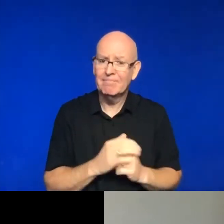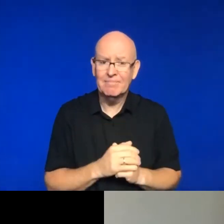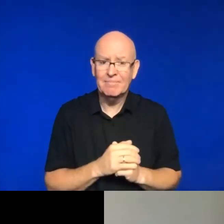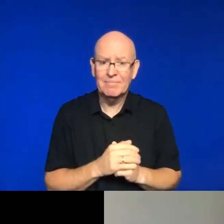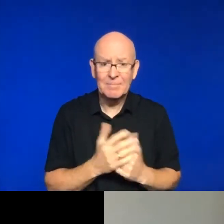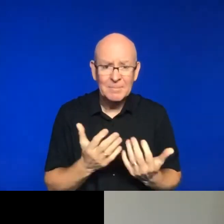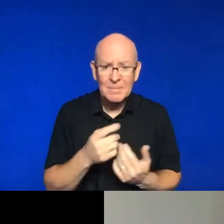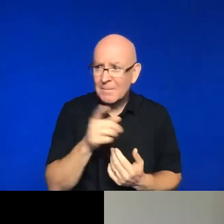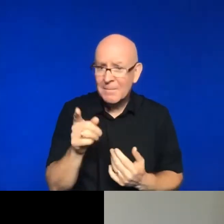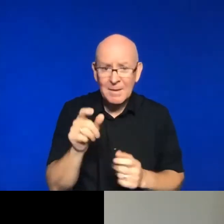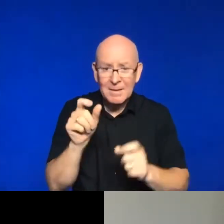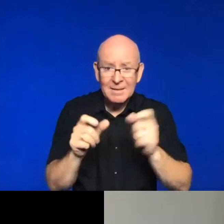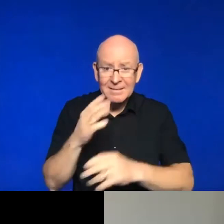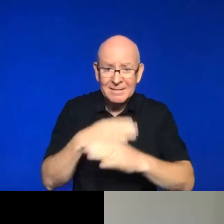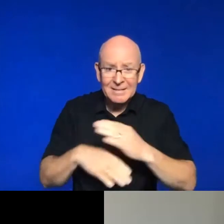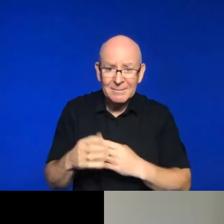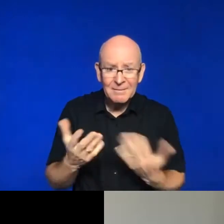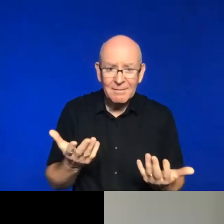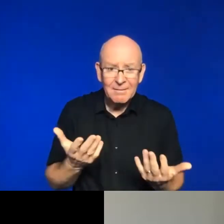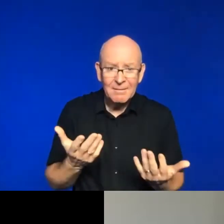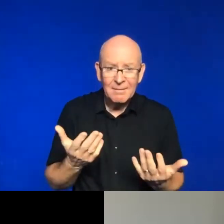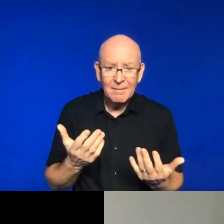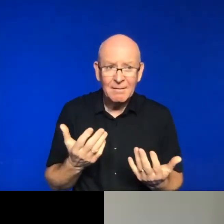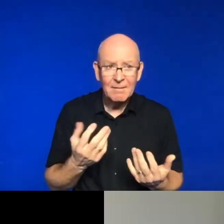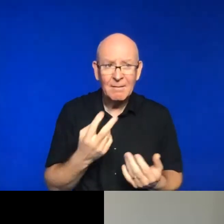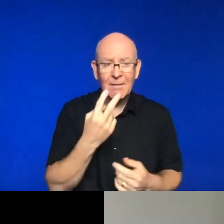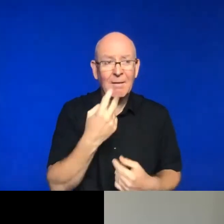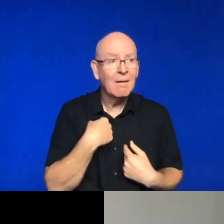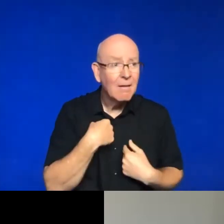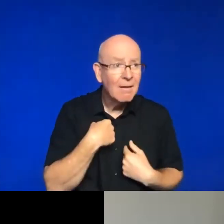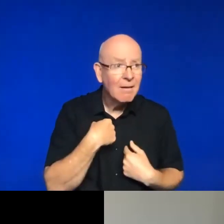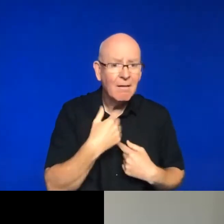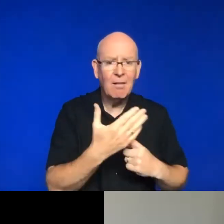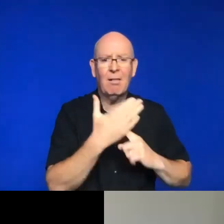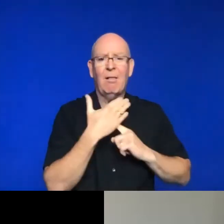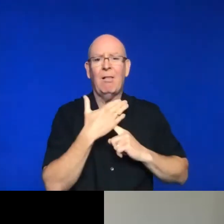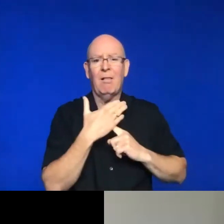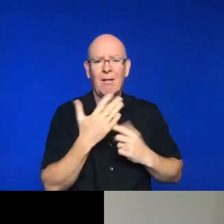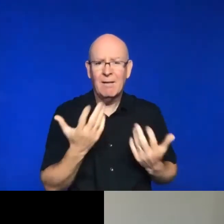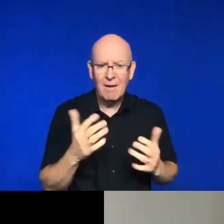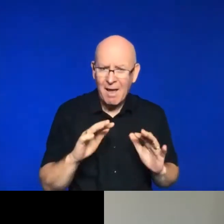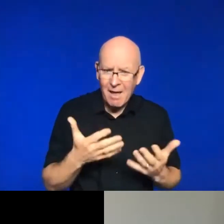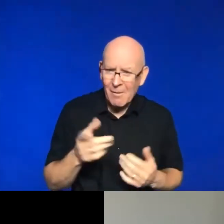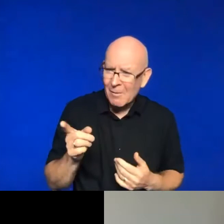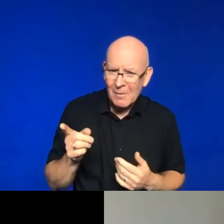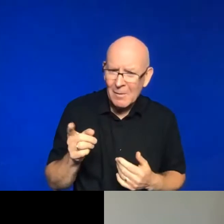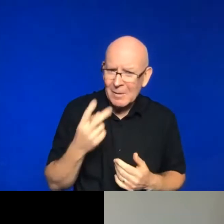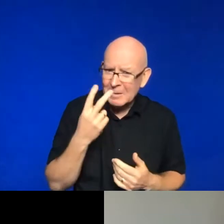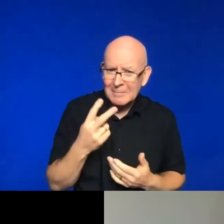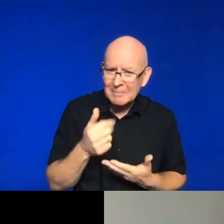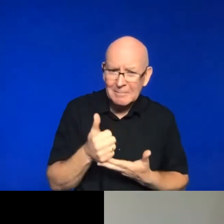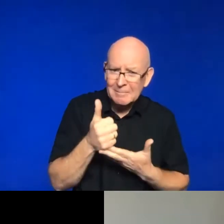them. And how do you see the action of our participants in the audience that could take even forward